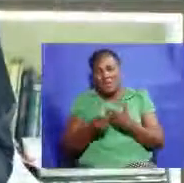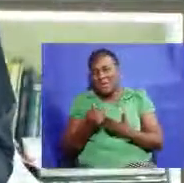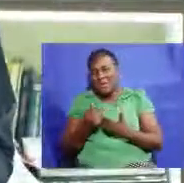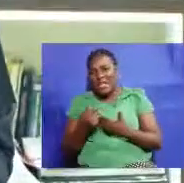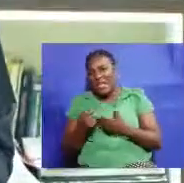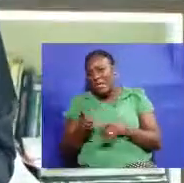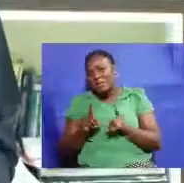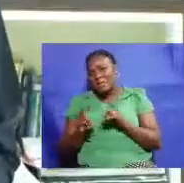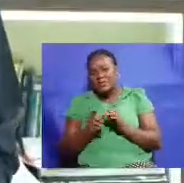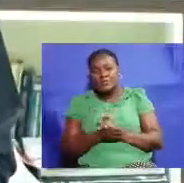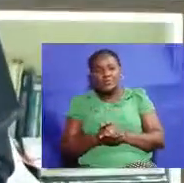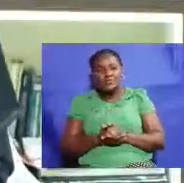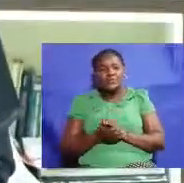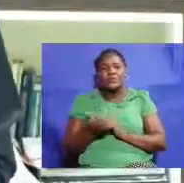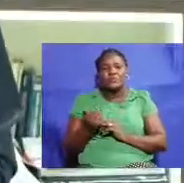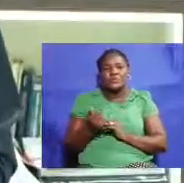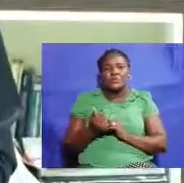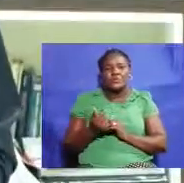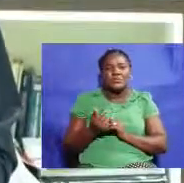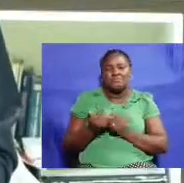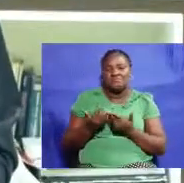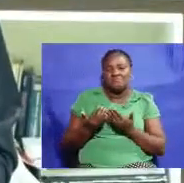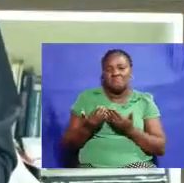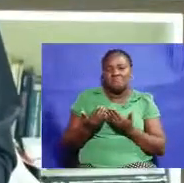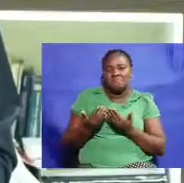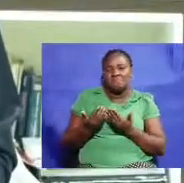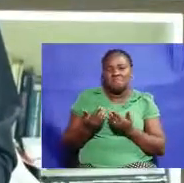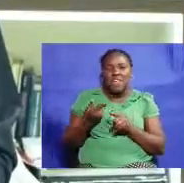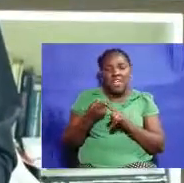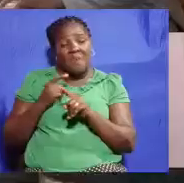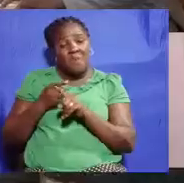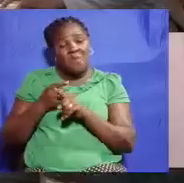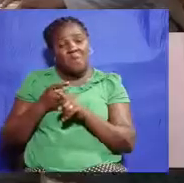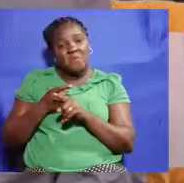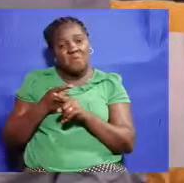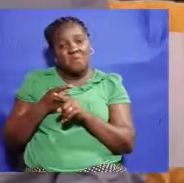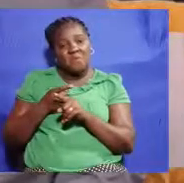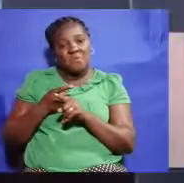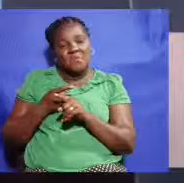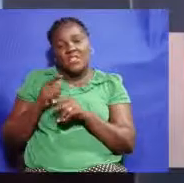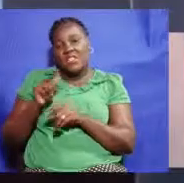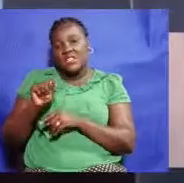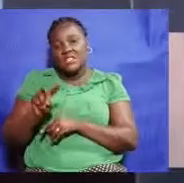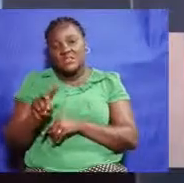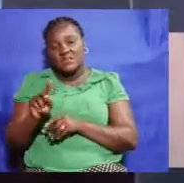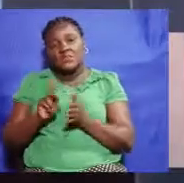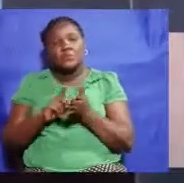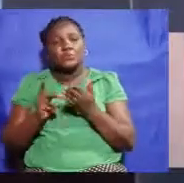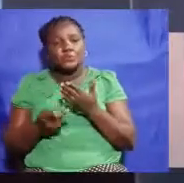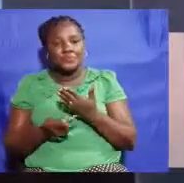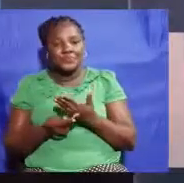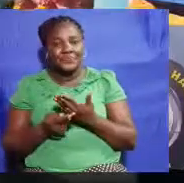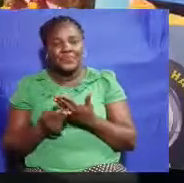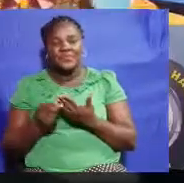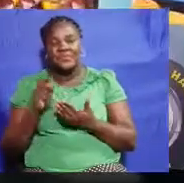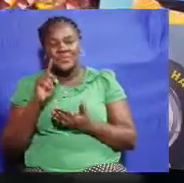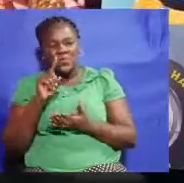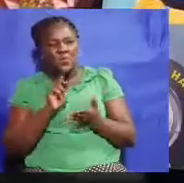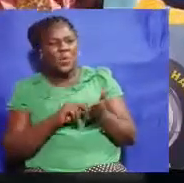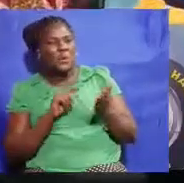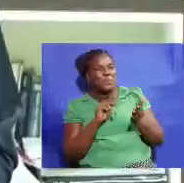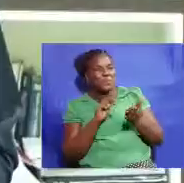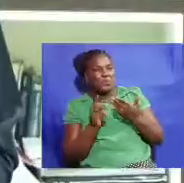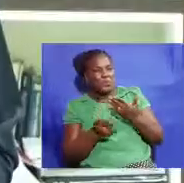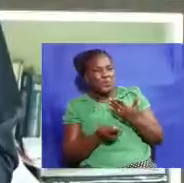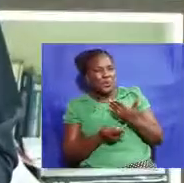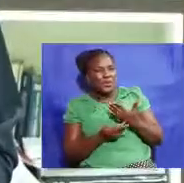advocacy project, and let me take it from the TV programs. It's one of the programs